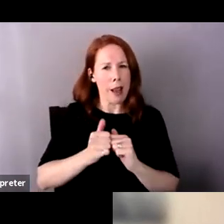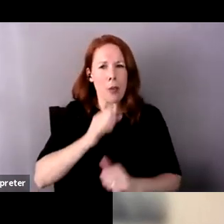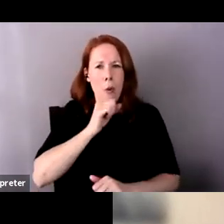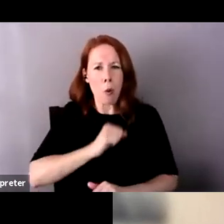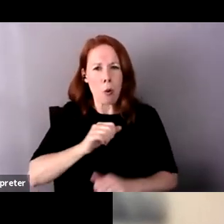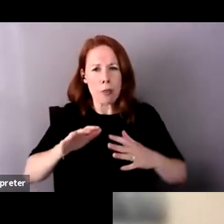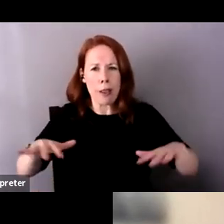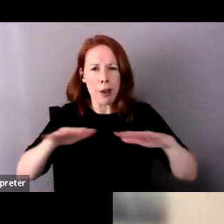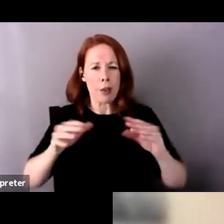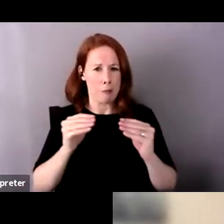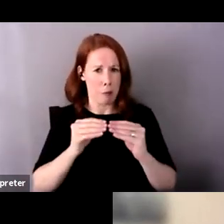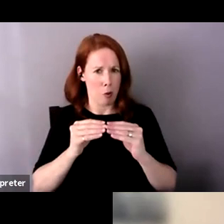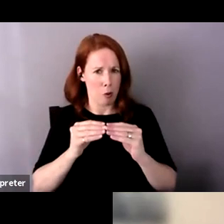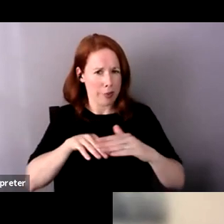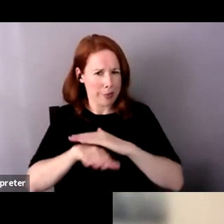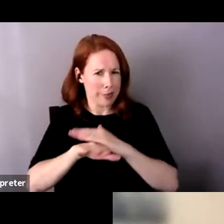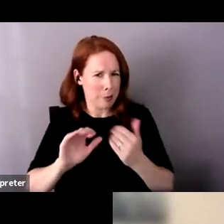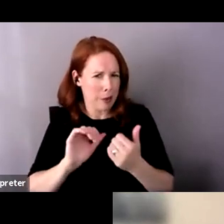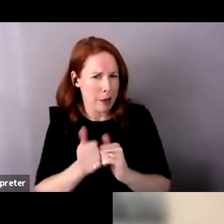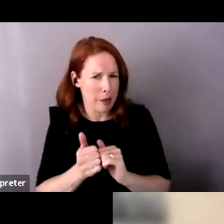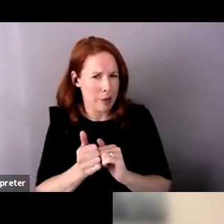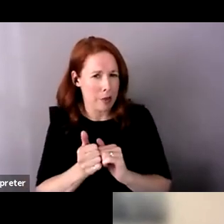areas more accessible? So